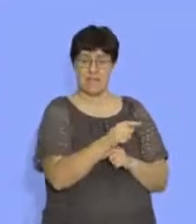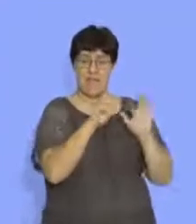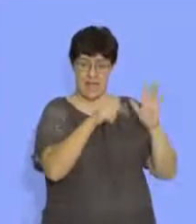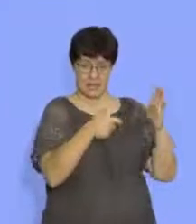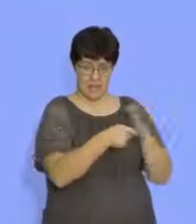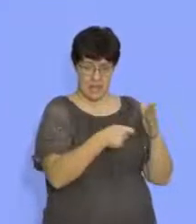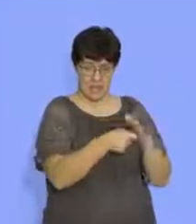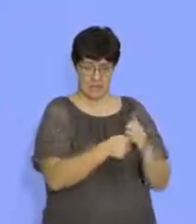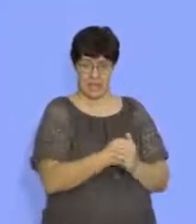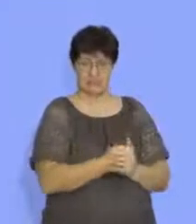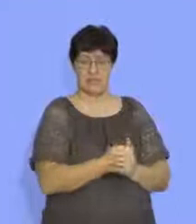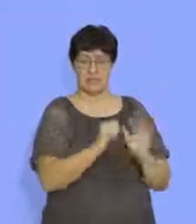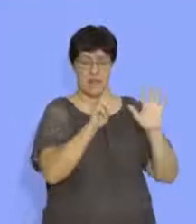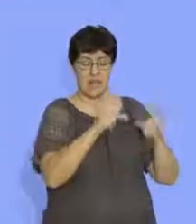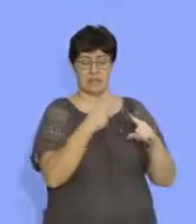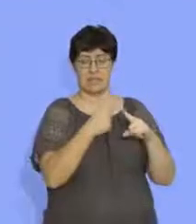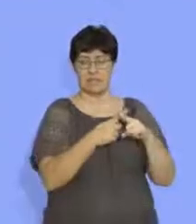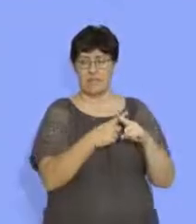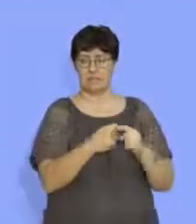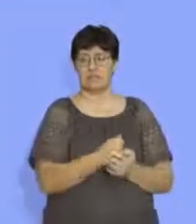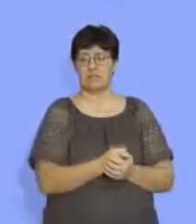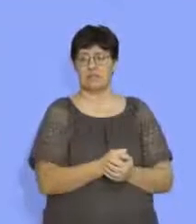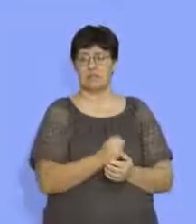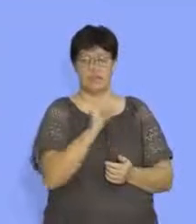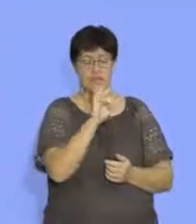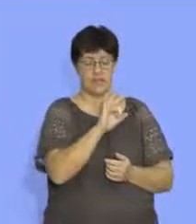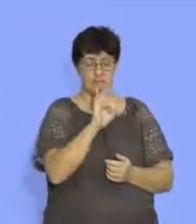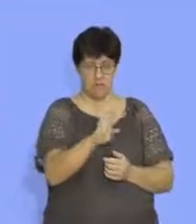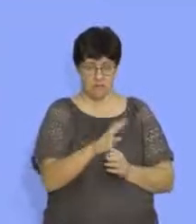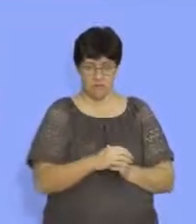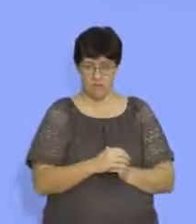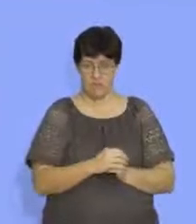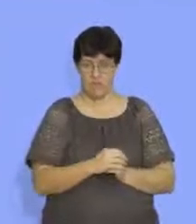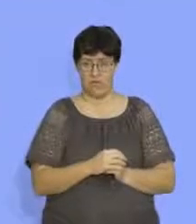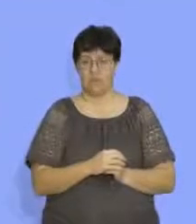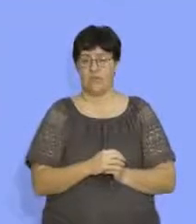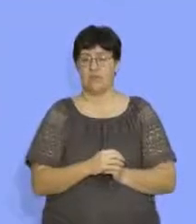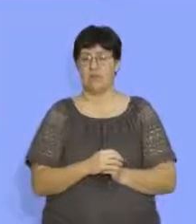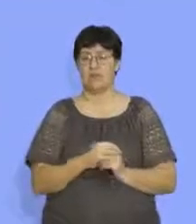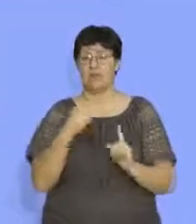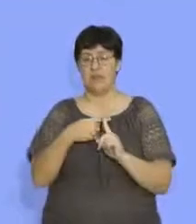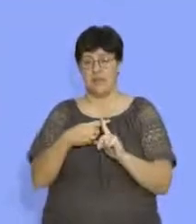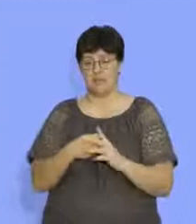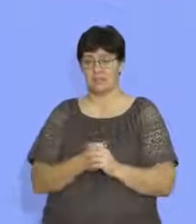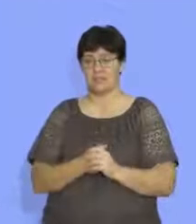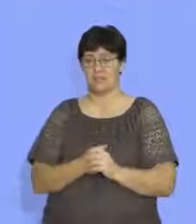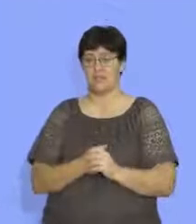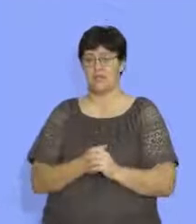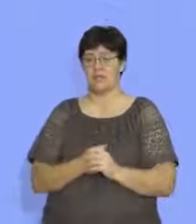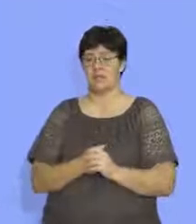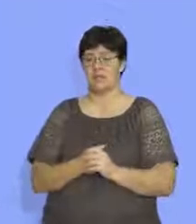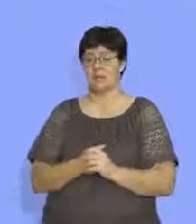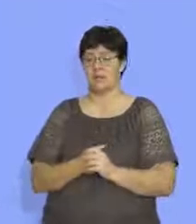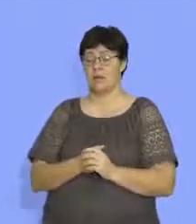they bought 8 of them, and that is multiplied by the 34 rand for each,